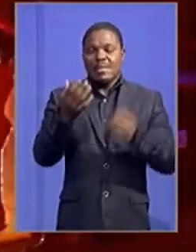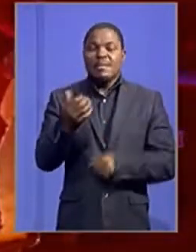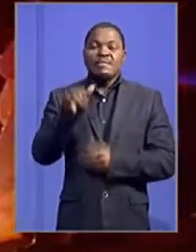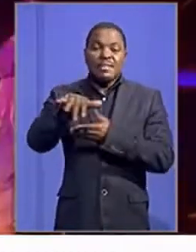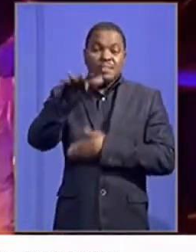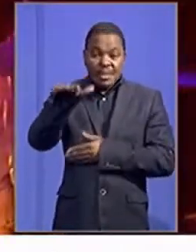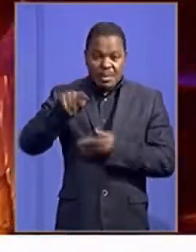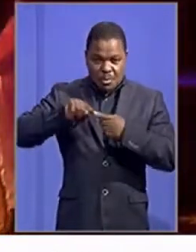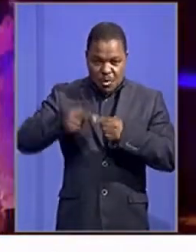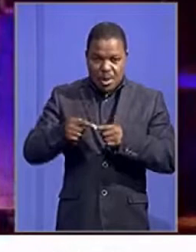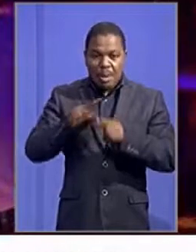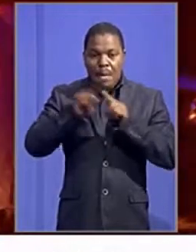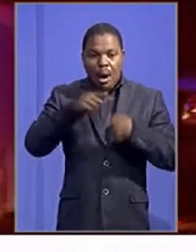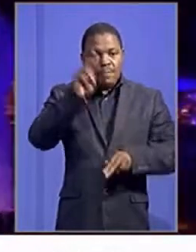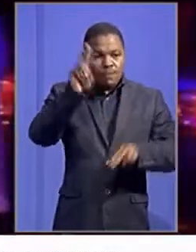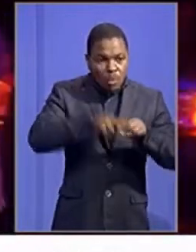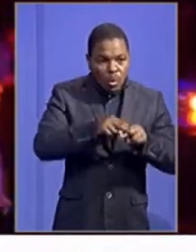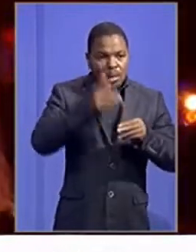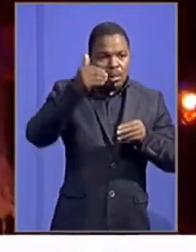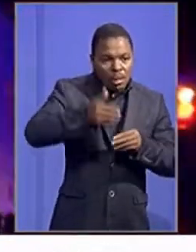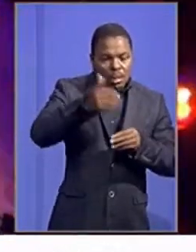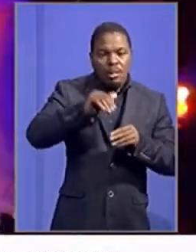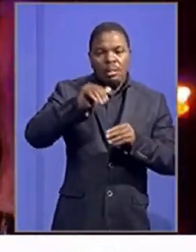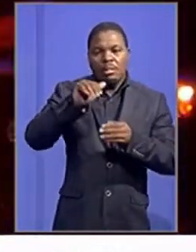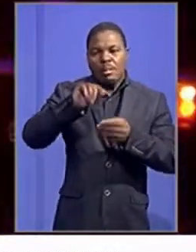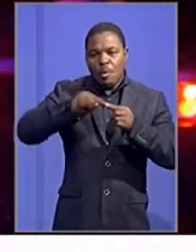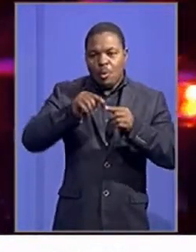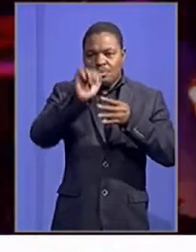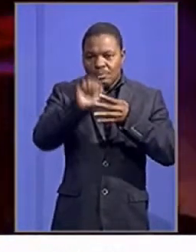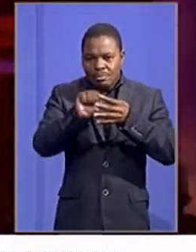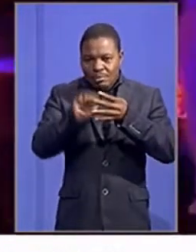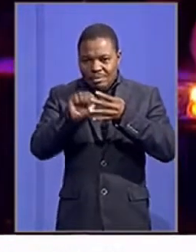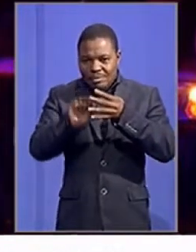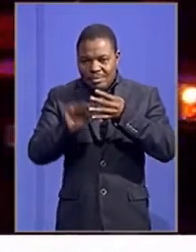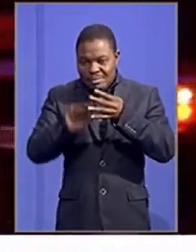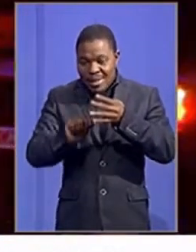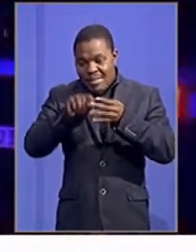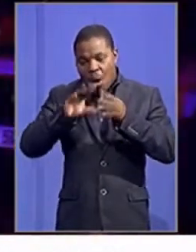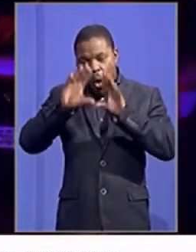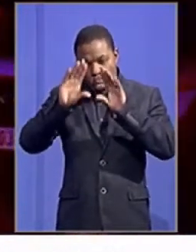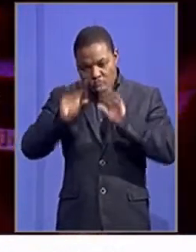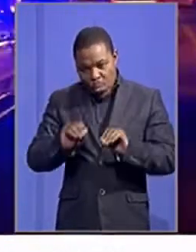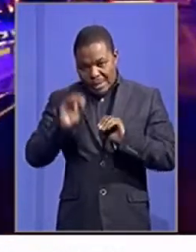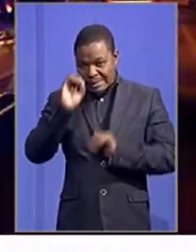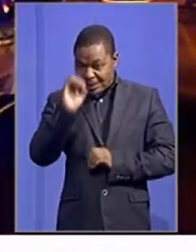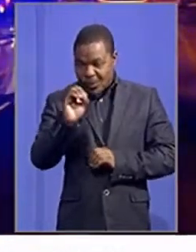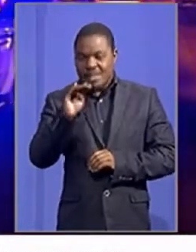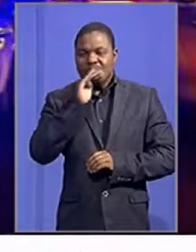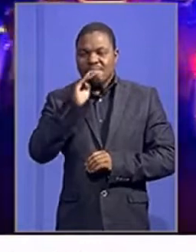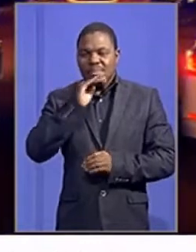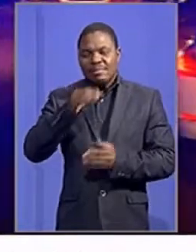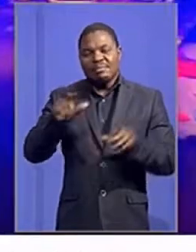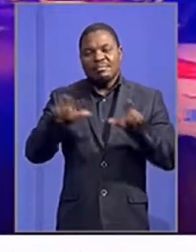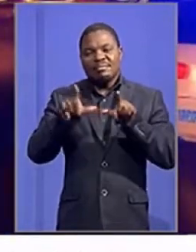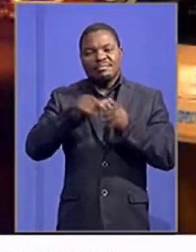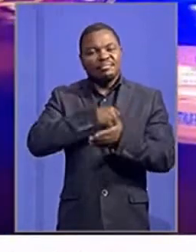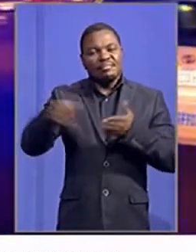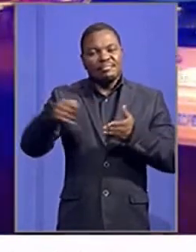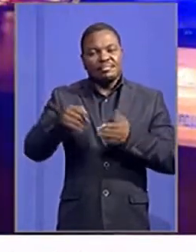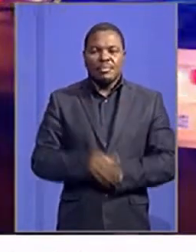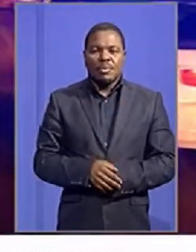di a fokotseha mme ha di fedile license e a kwalwa ha nakwana. Auta e ritetse nyewe ka Mphalane ngwahola hore